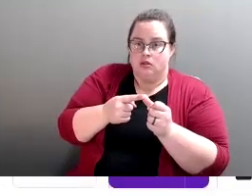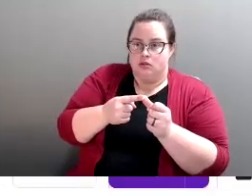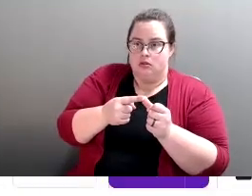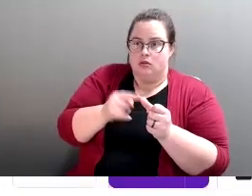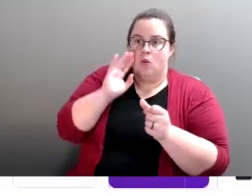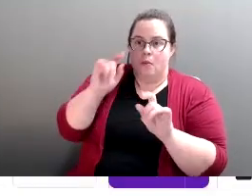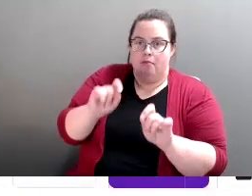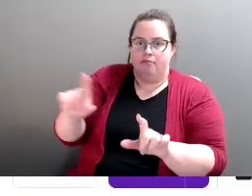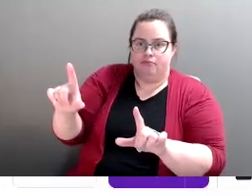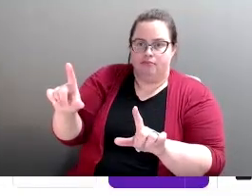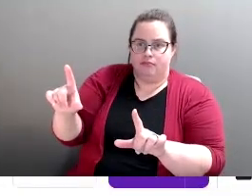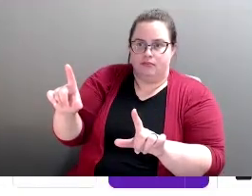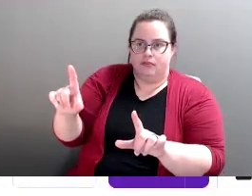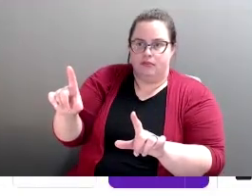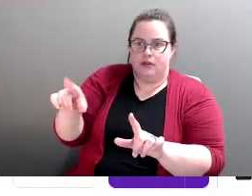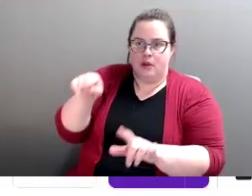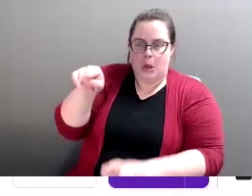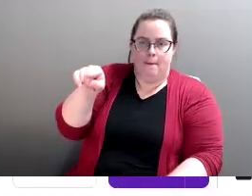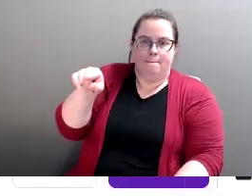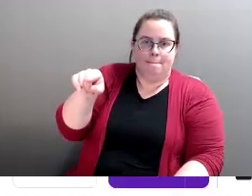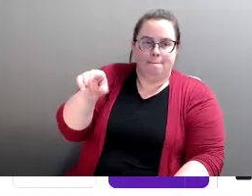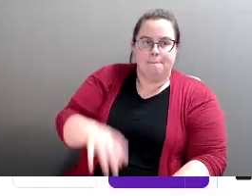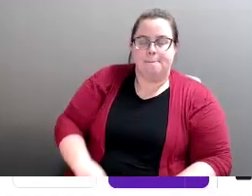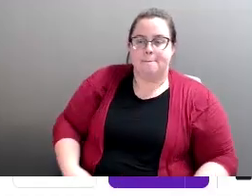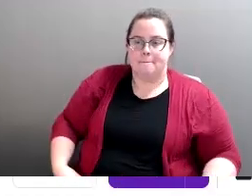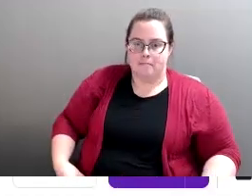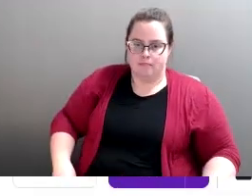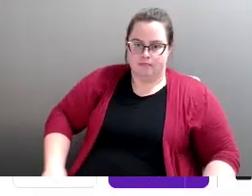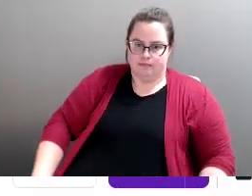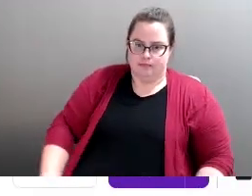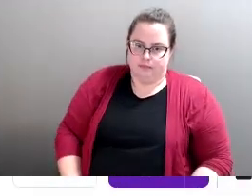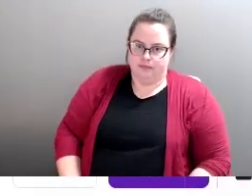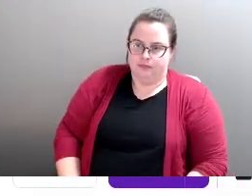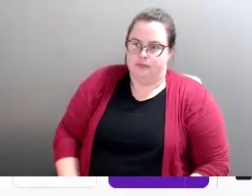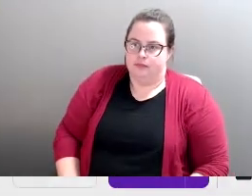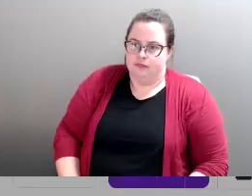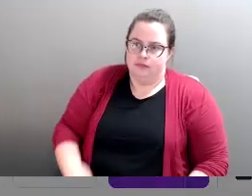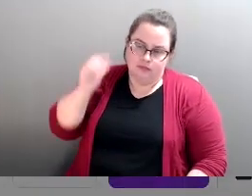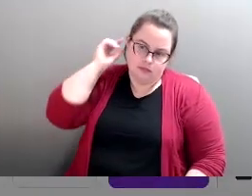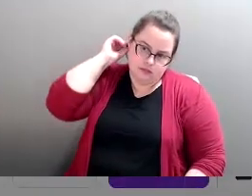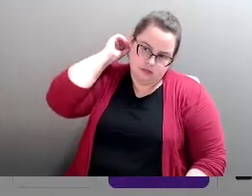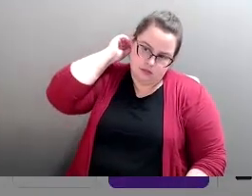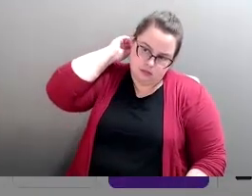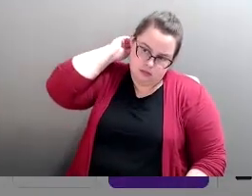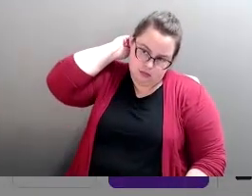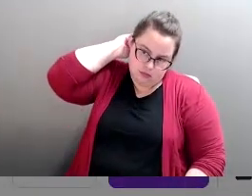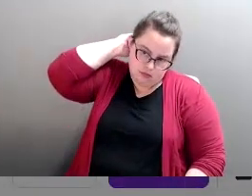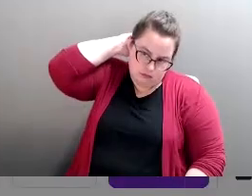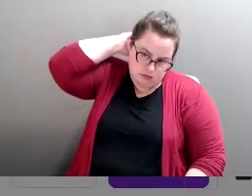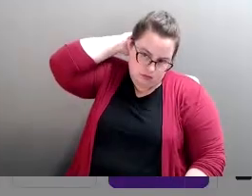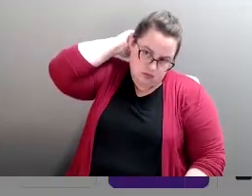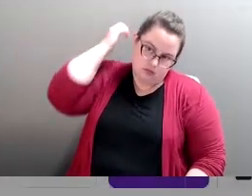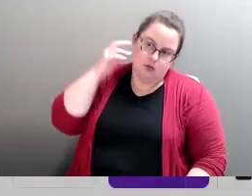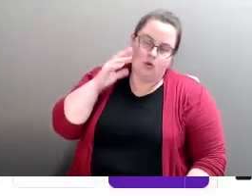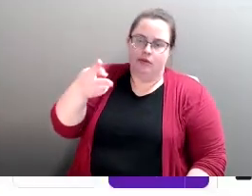up. Matter of fact, let me do it here. Can you all, and let me copy this in and put it into